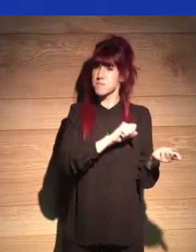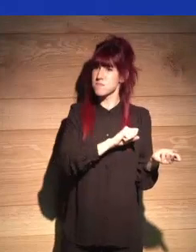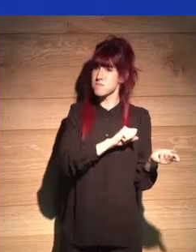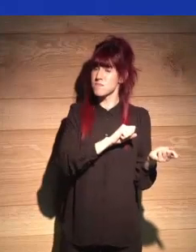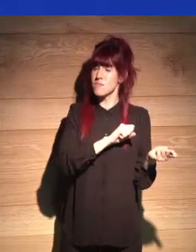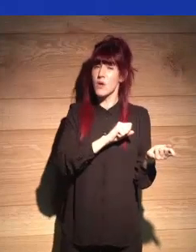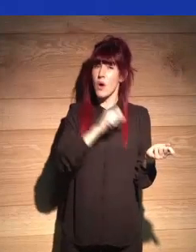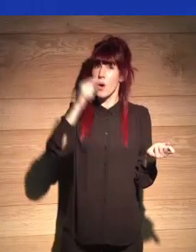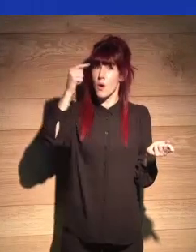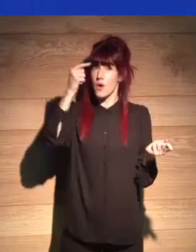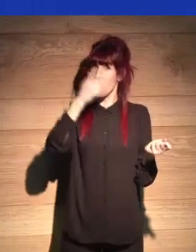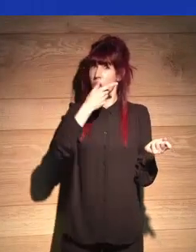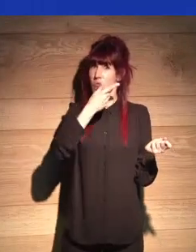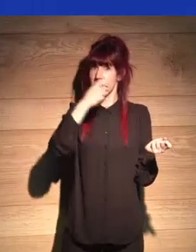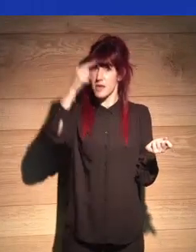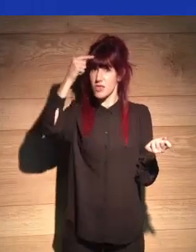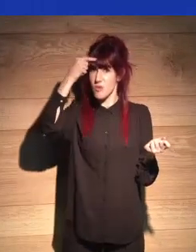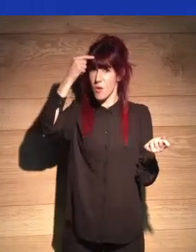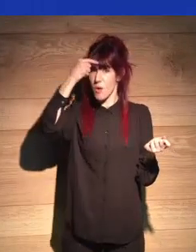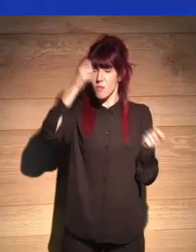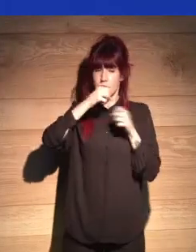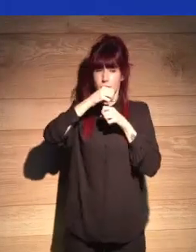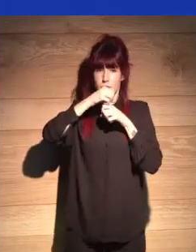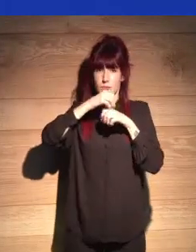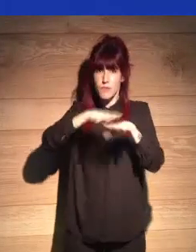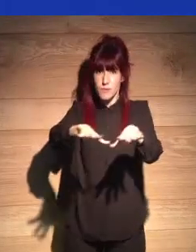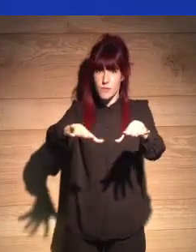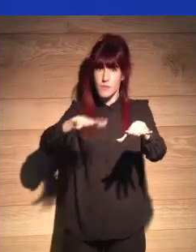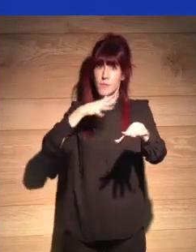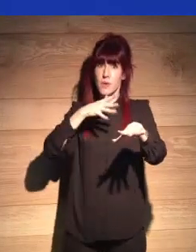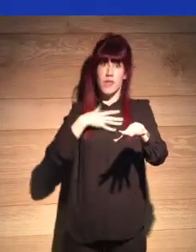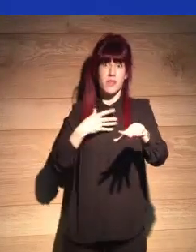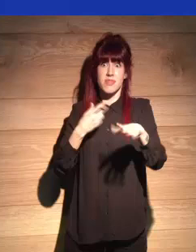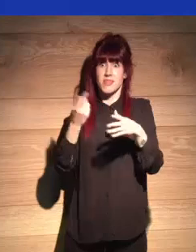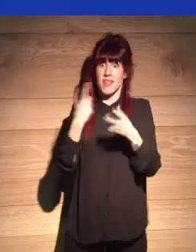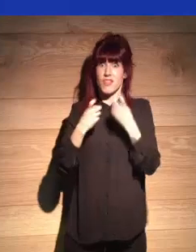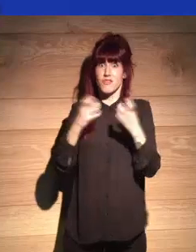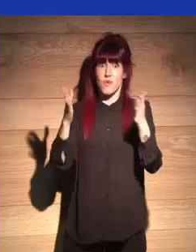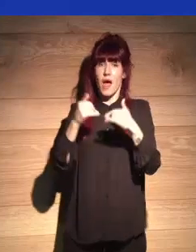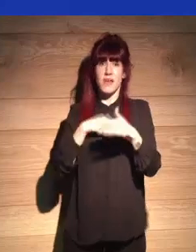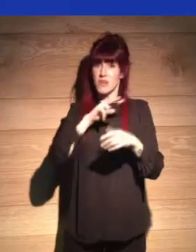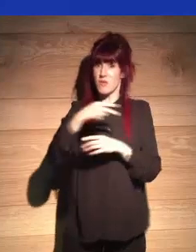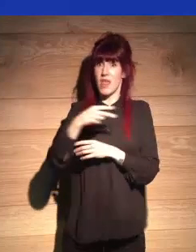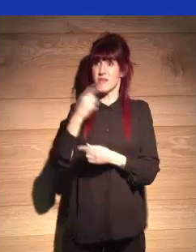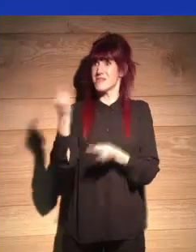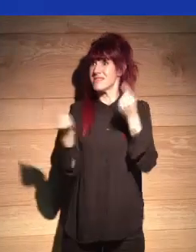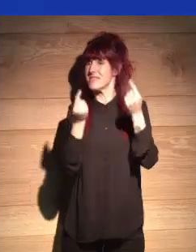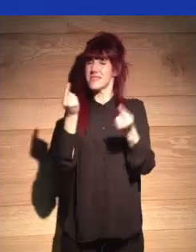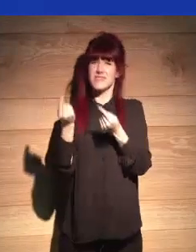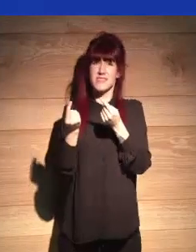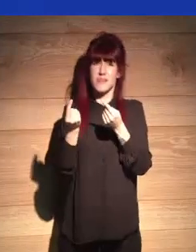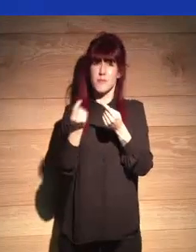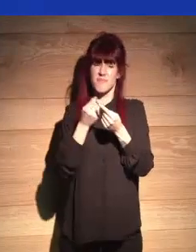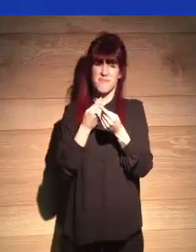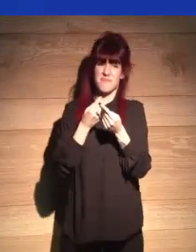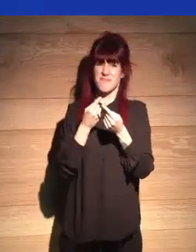innovative companies, and transfer that knowledge that we have? Because we haven't got any data. There are sporadic